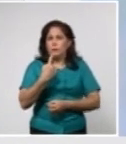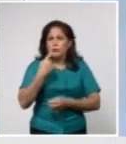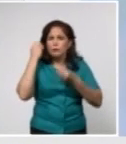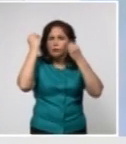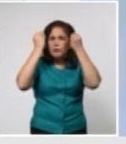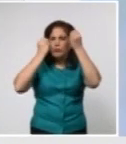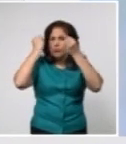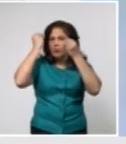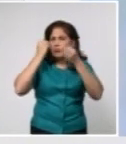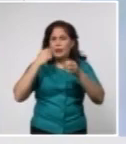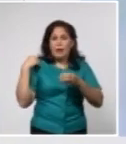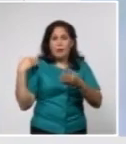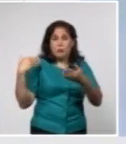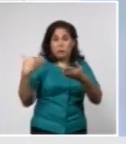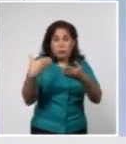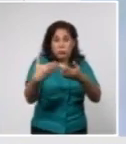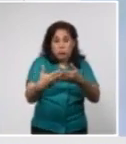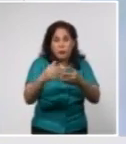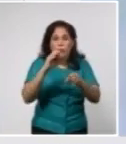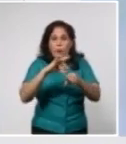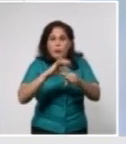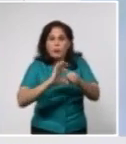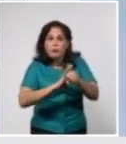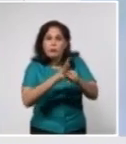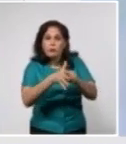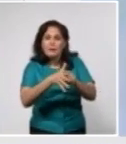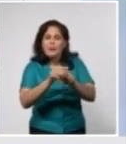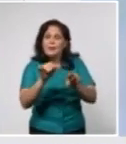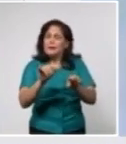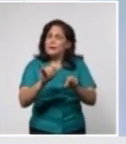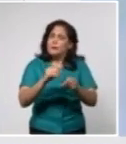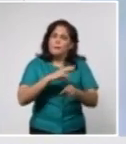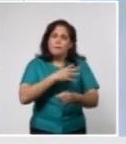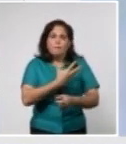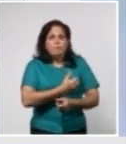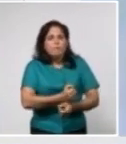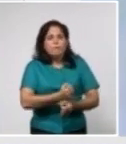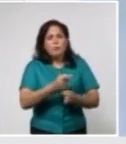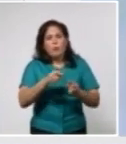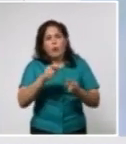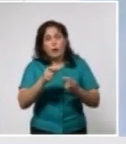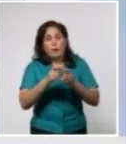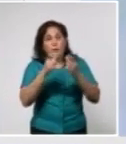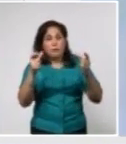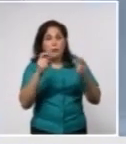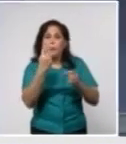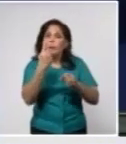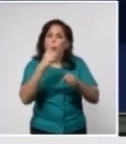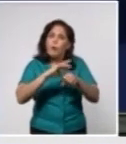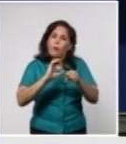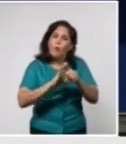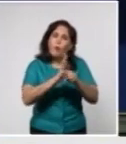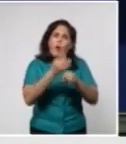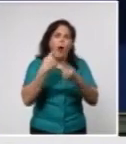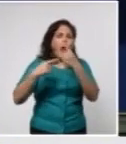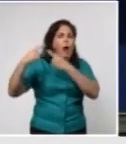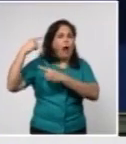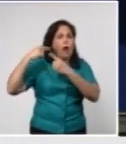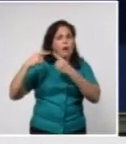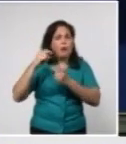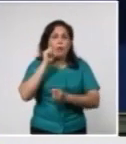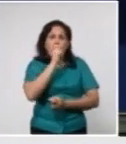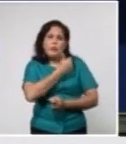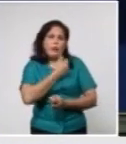5.46%. It's true that after such a long time have elapsed, it's been almost